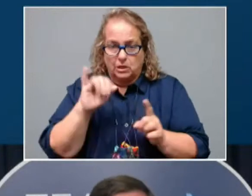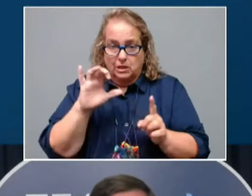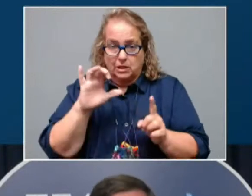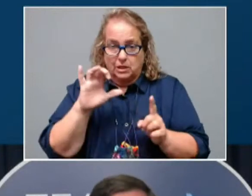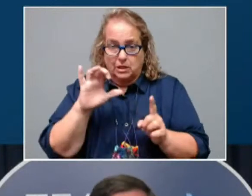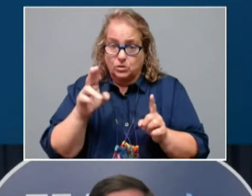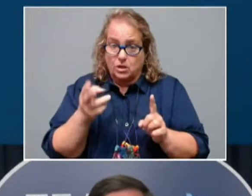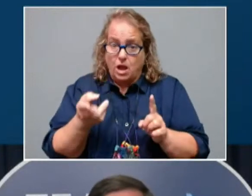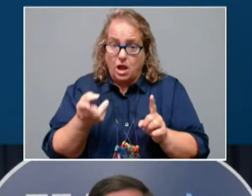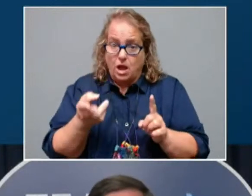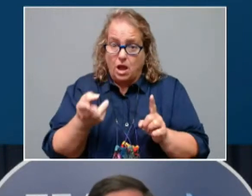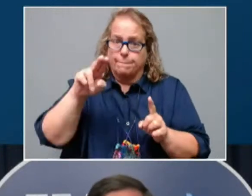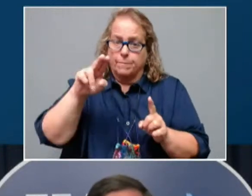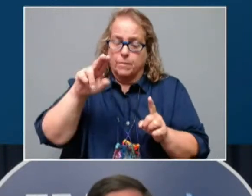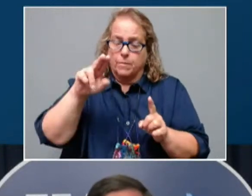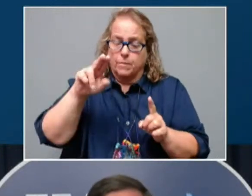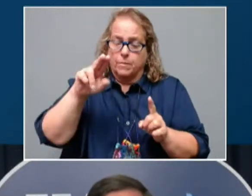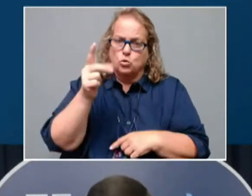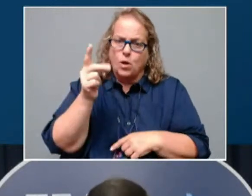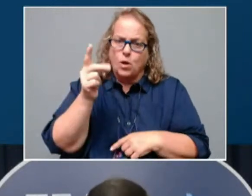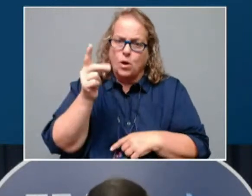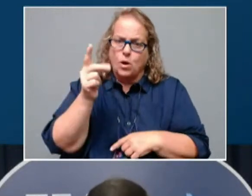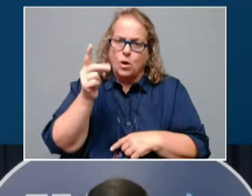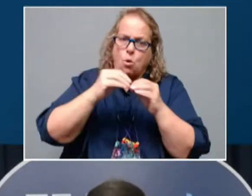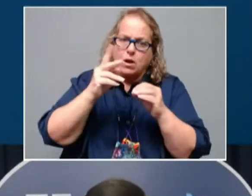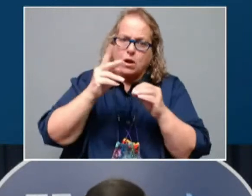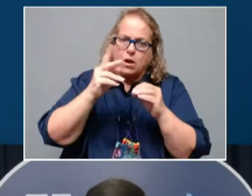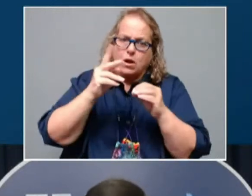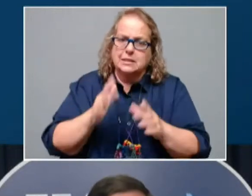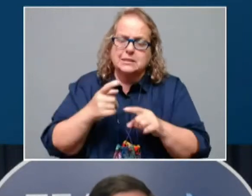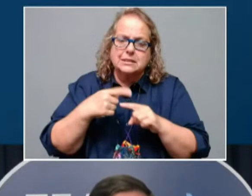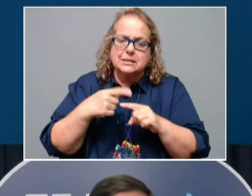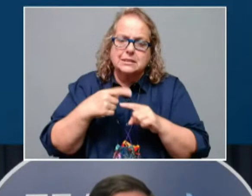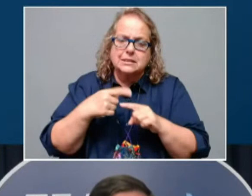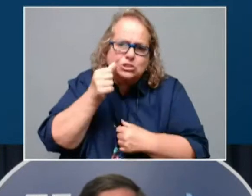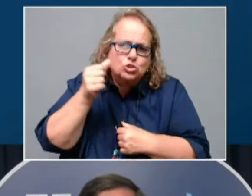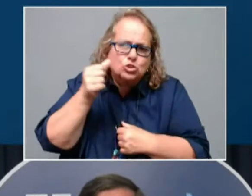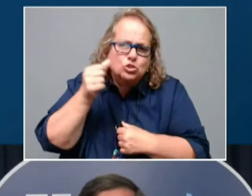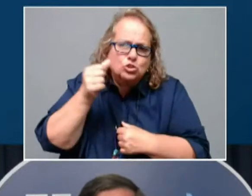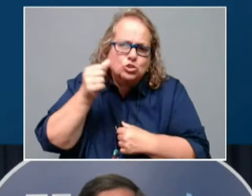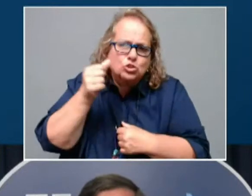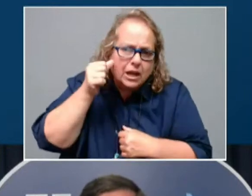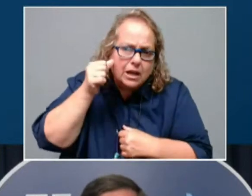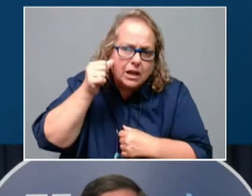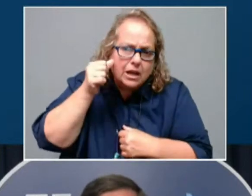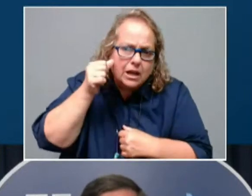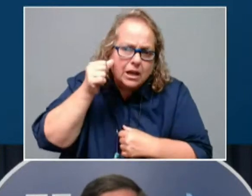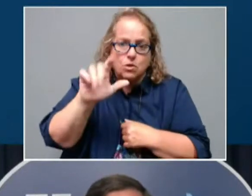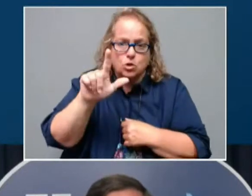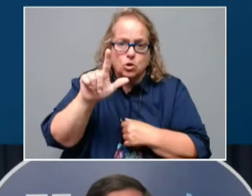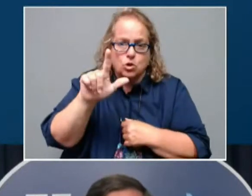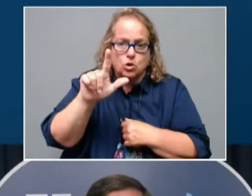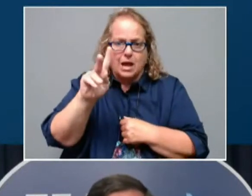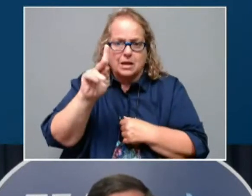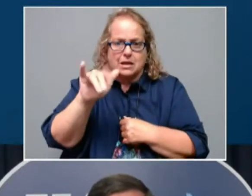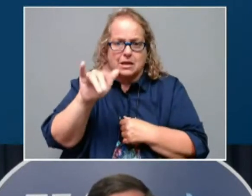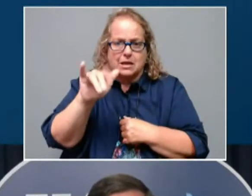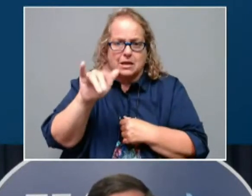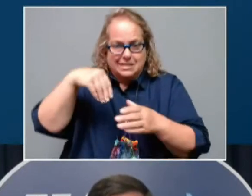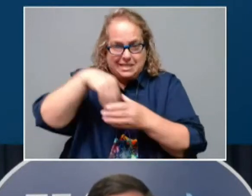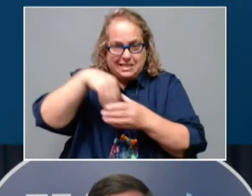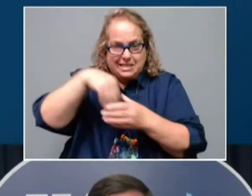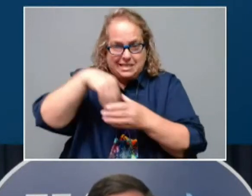23 Kentuckians just from yesterday. 529 Kentuckians currently in an intensive